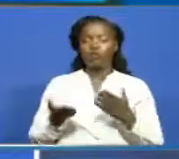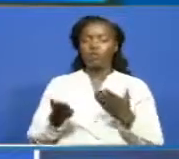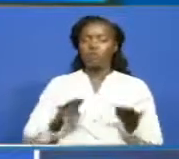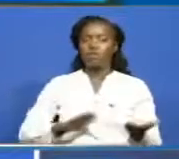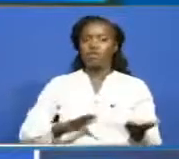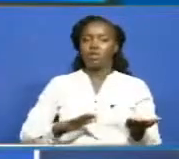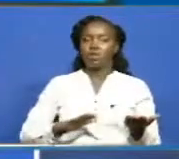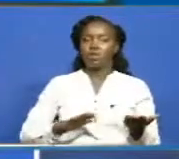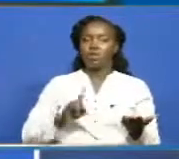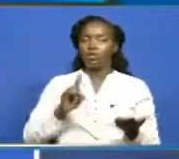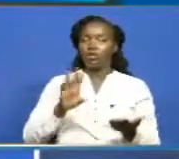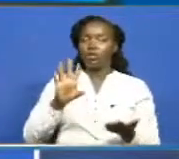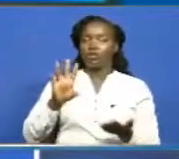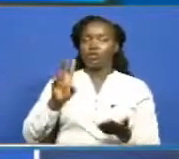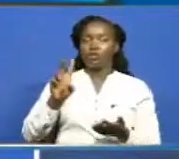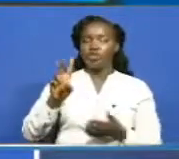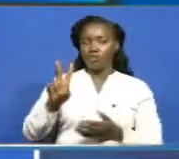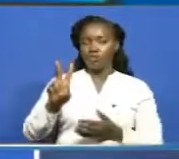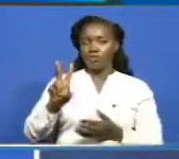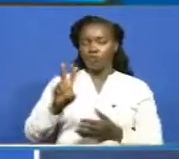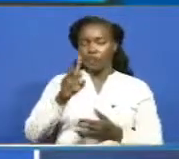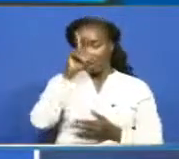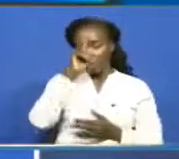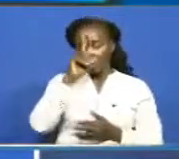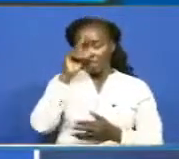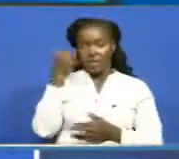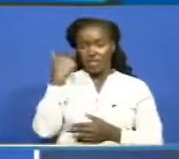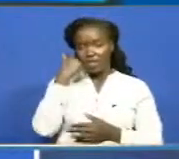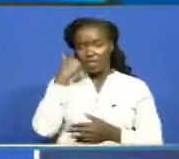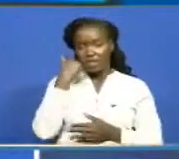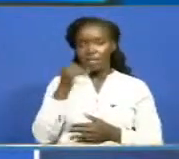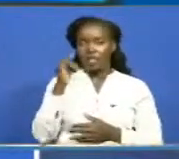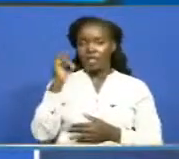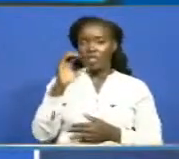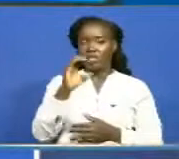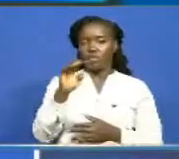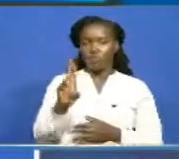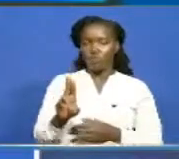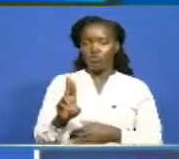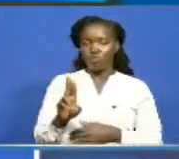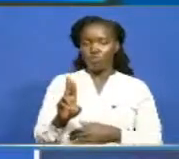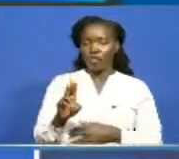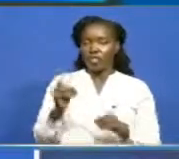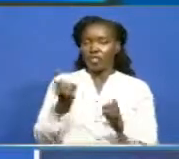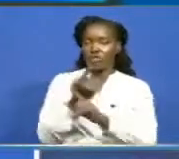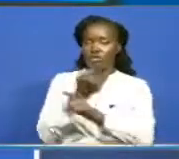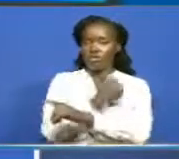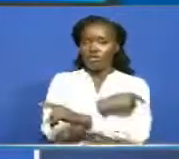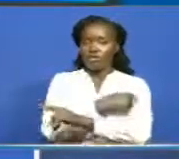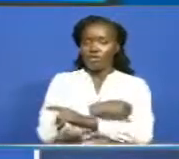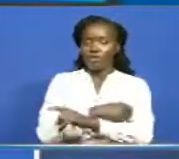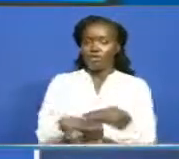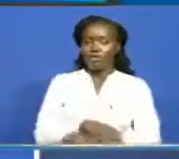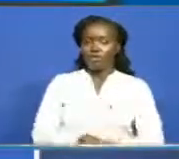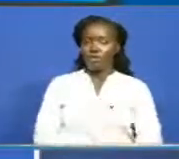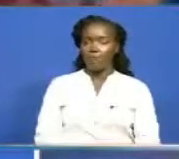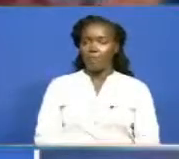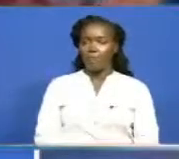with 152 fighting for their lives in the intensive care units in various hospitals across the country.